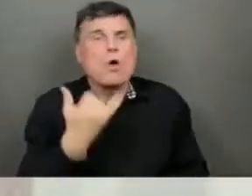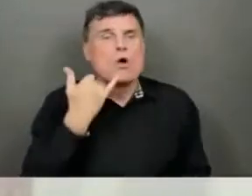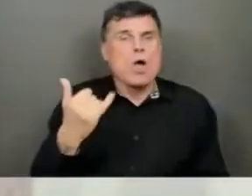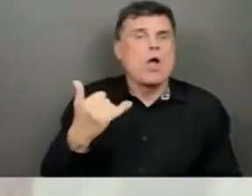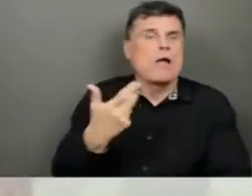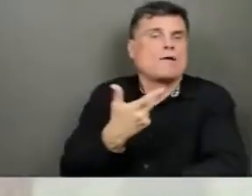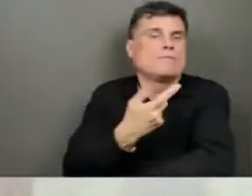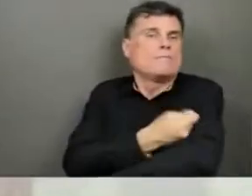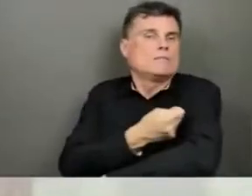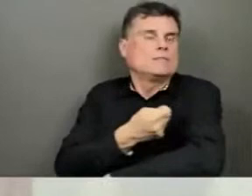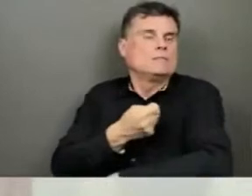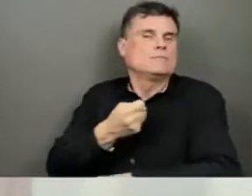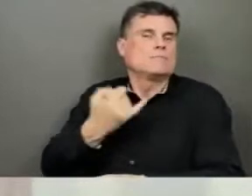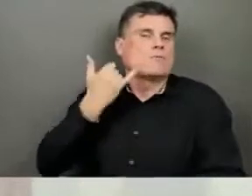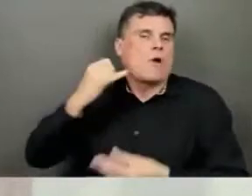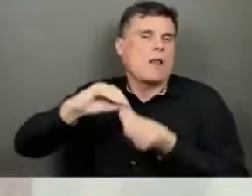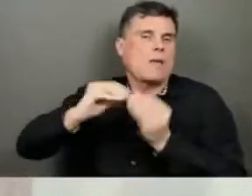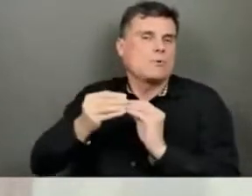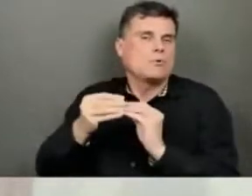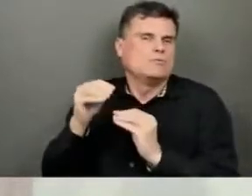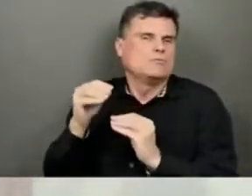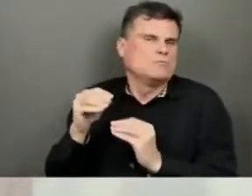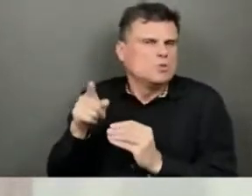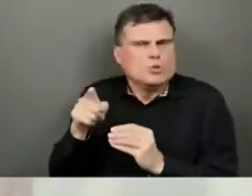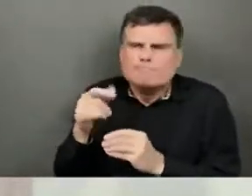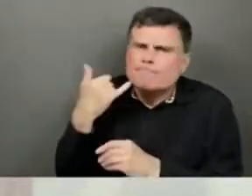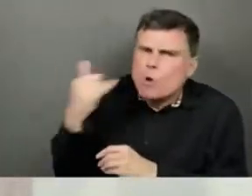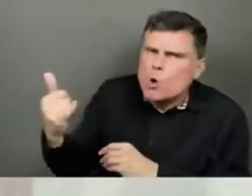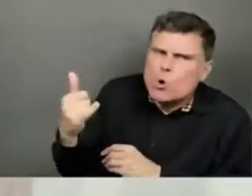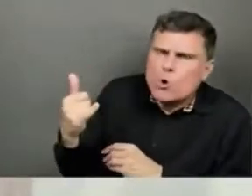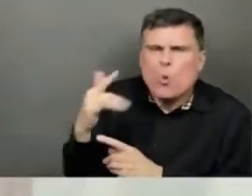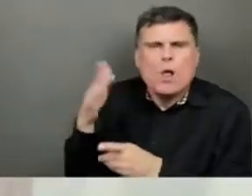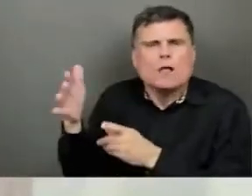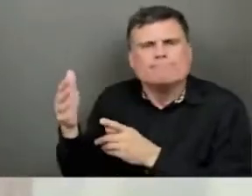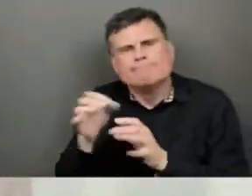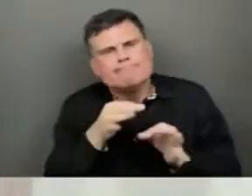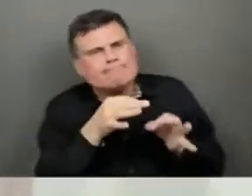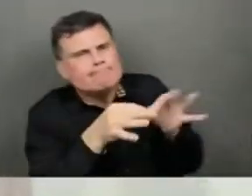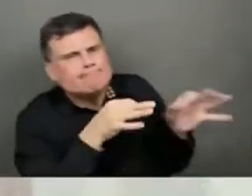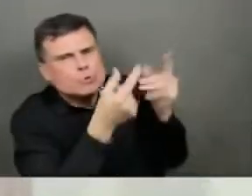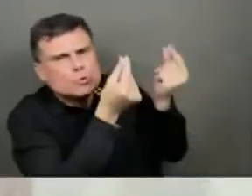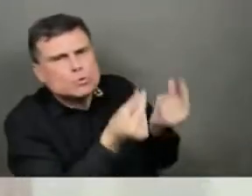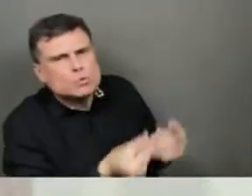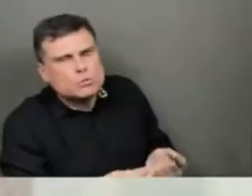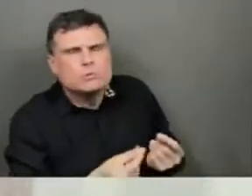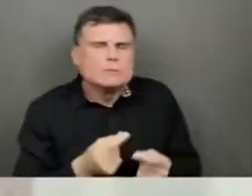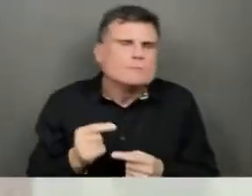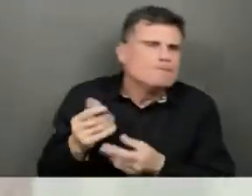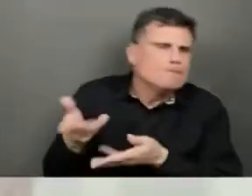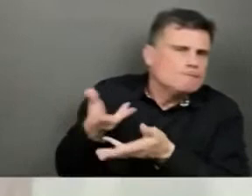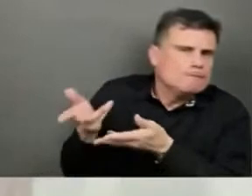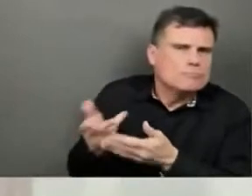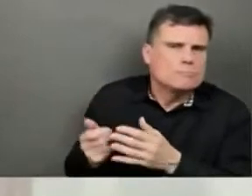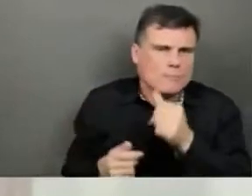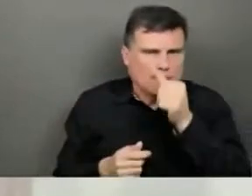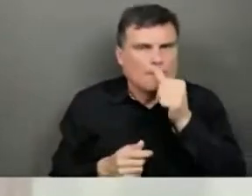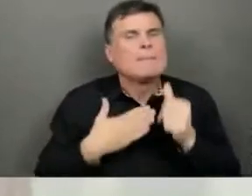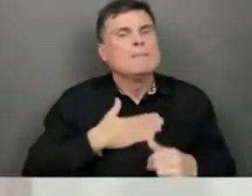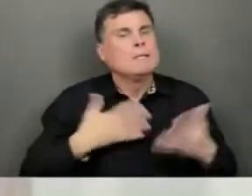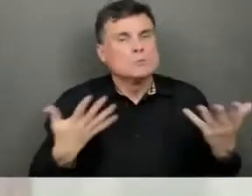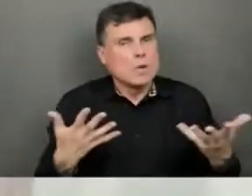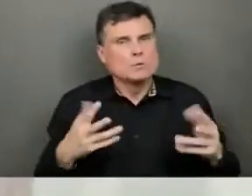So as always, we'll continue to monitor the data and look at risks and changes to the virus. And as I mentioned, this is still a